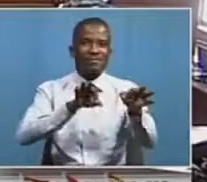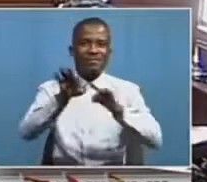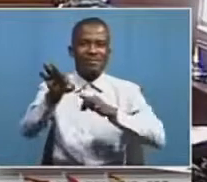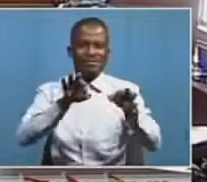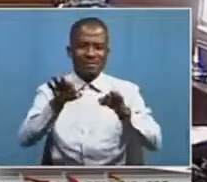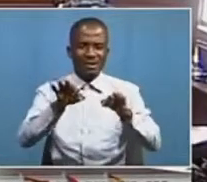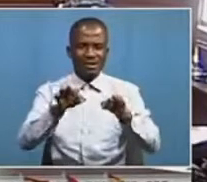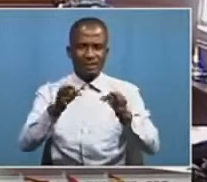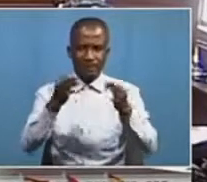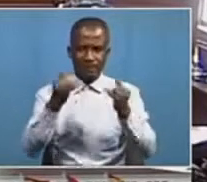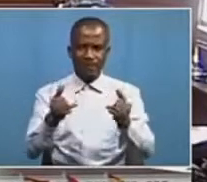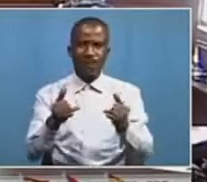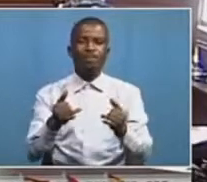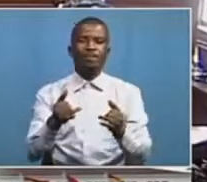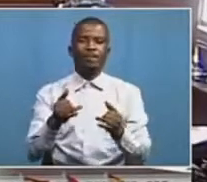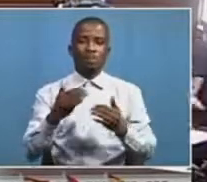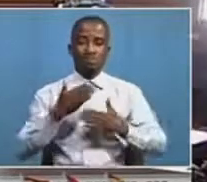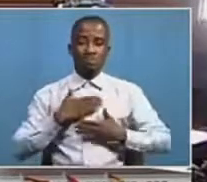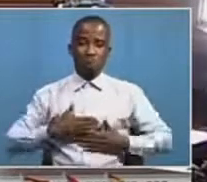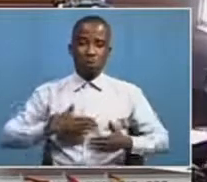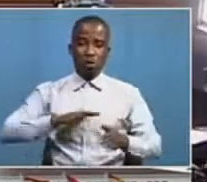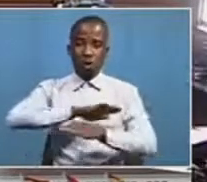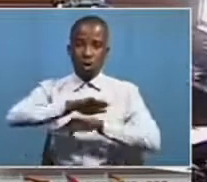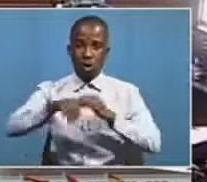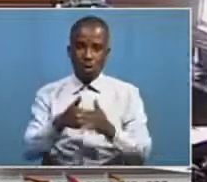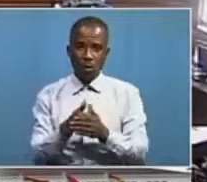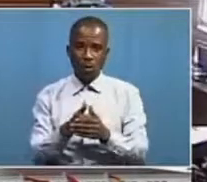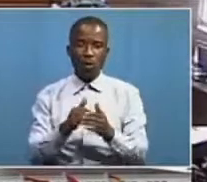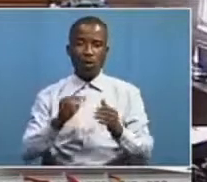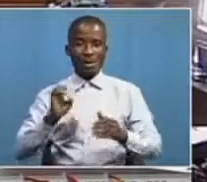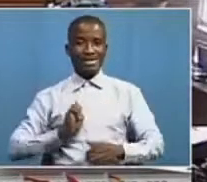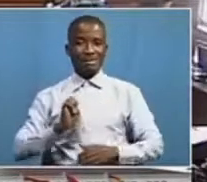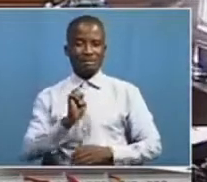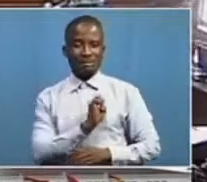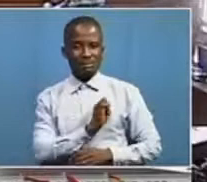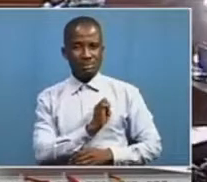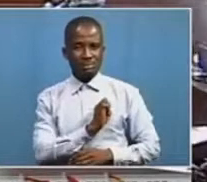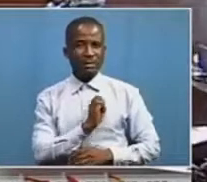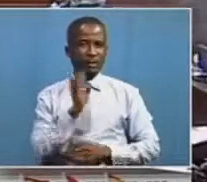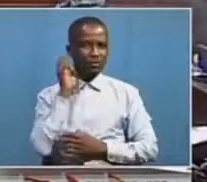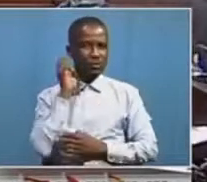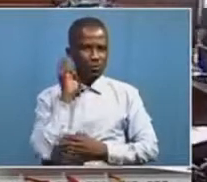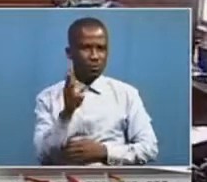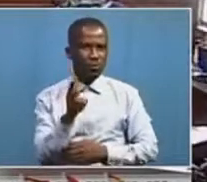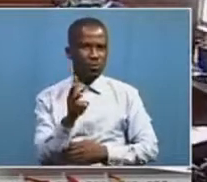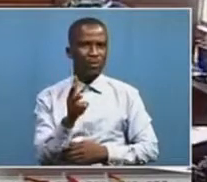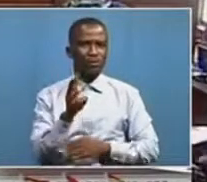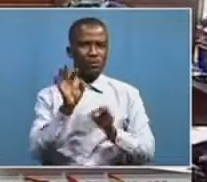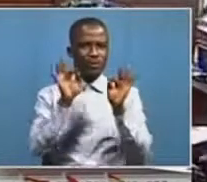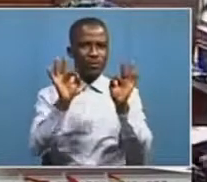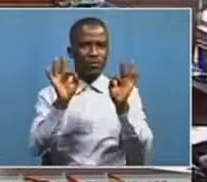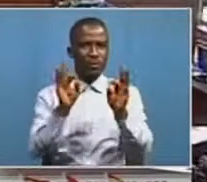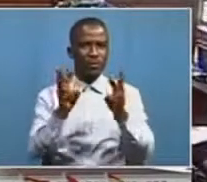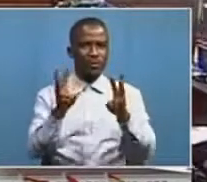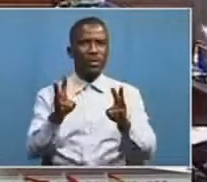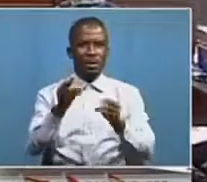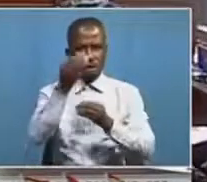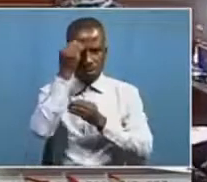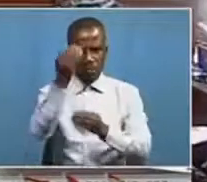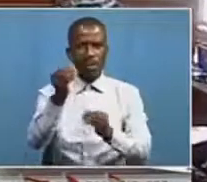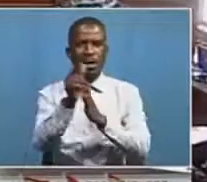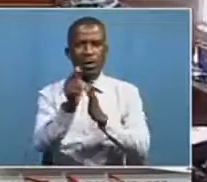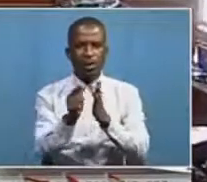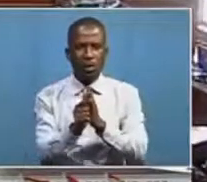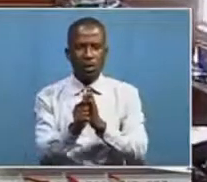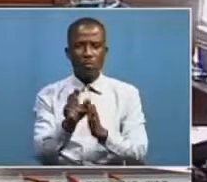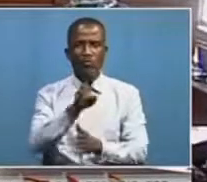quote, administrative bodies and administrative officials shall act fairly and reasonably and comply with the requirements imposed on them